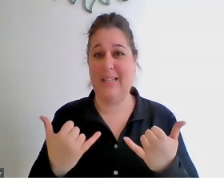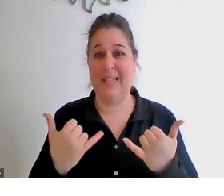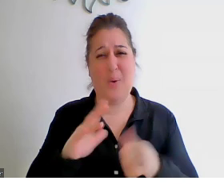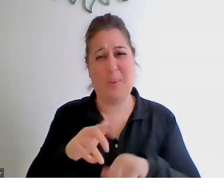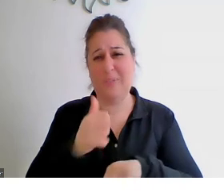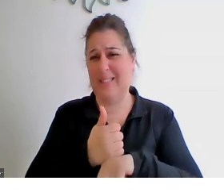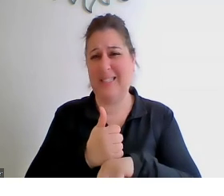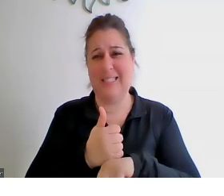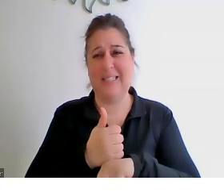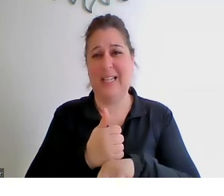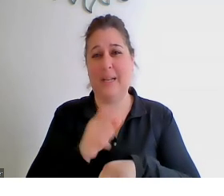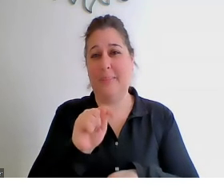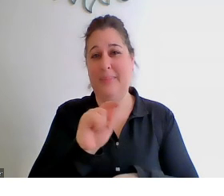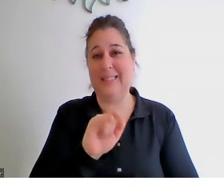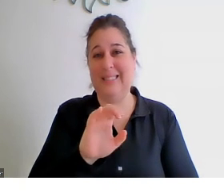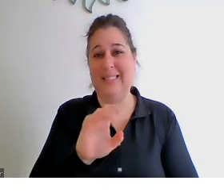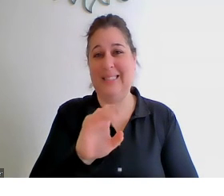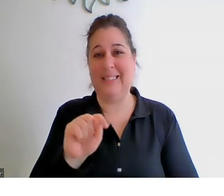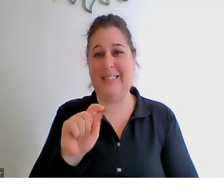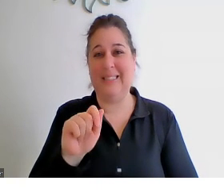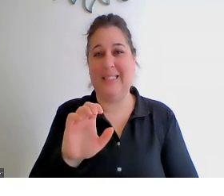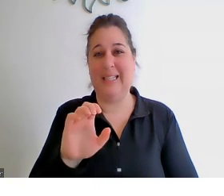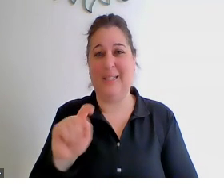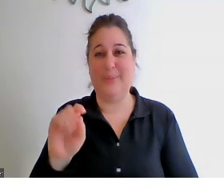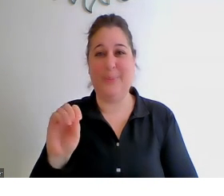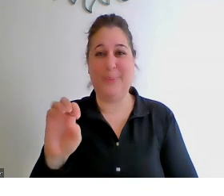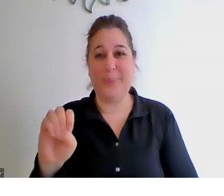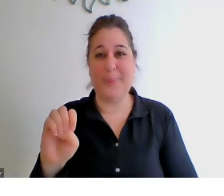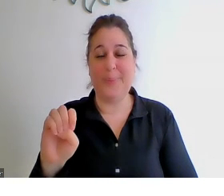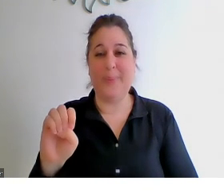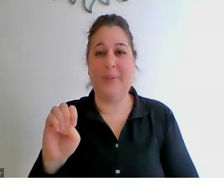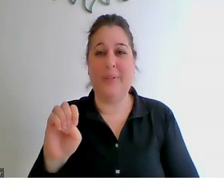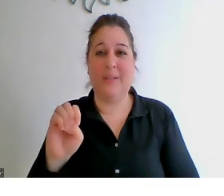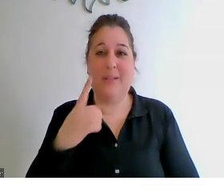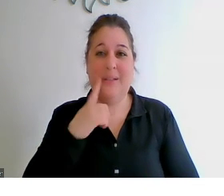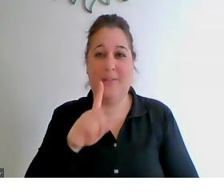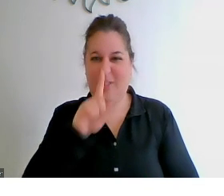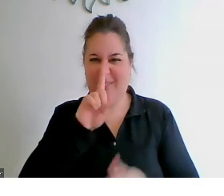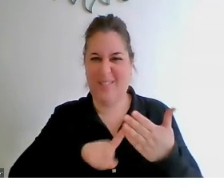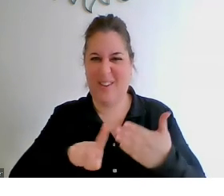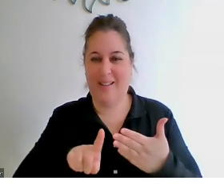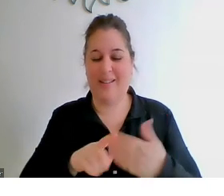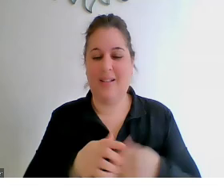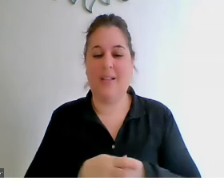All right, so I'm going to show my tic-tac-toe for this.